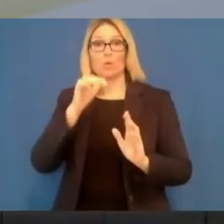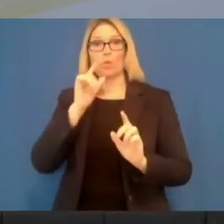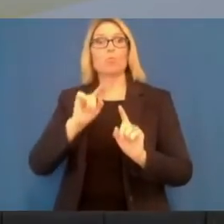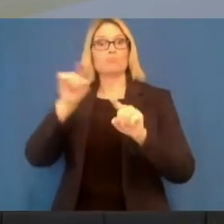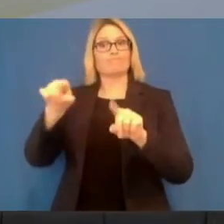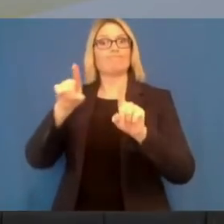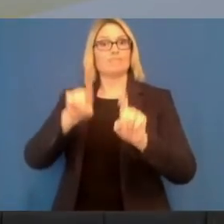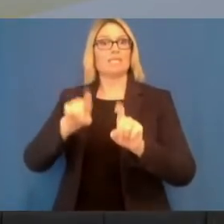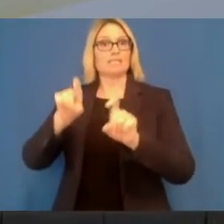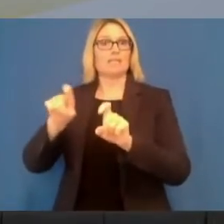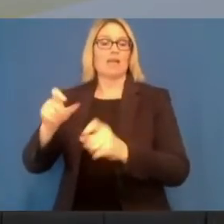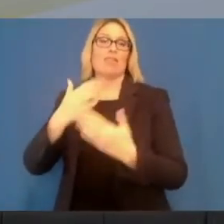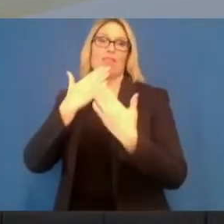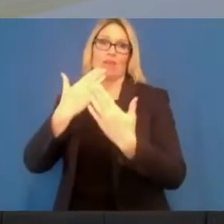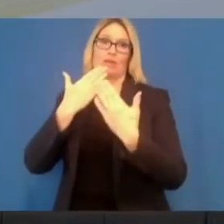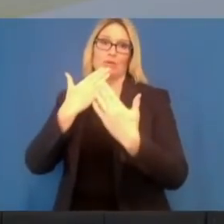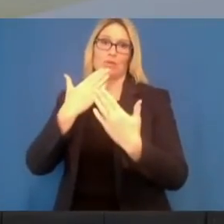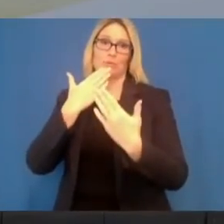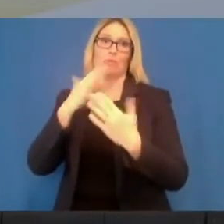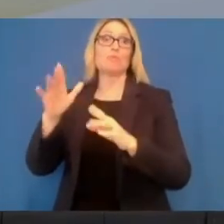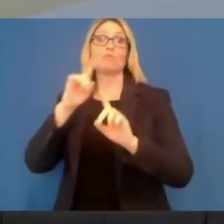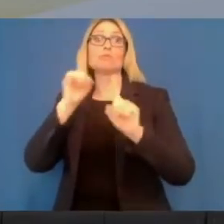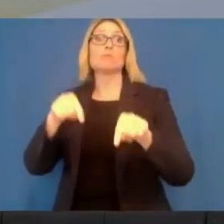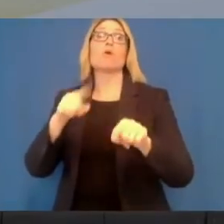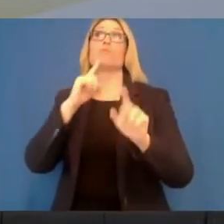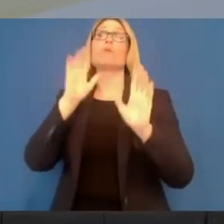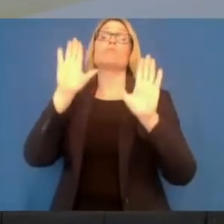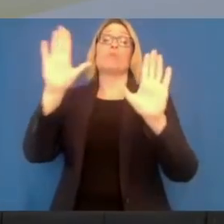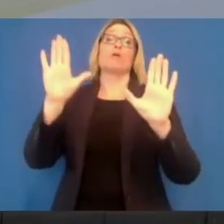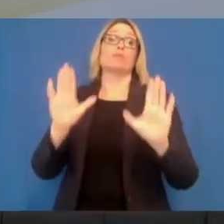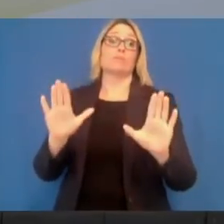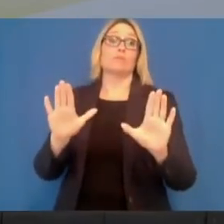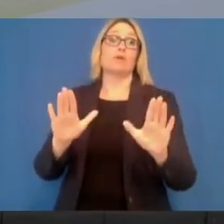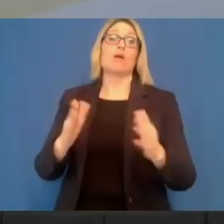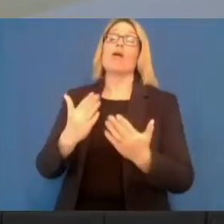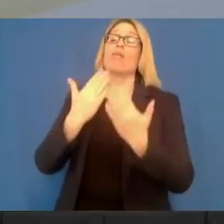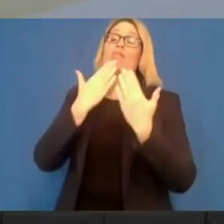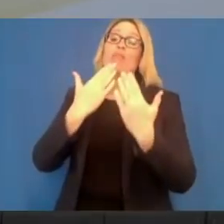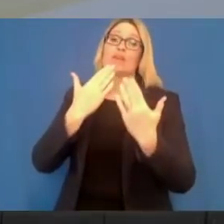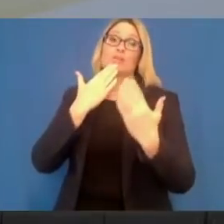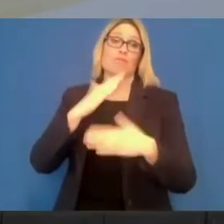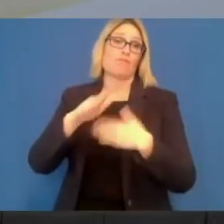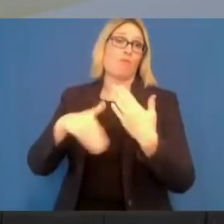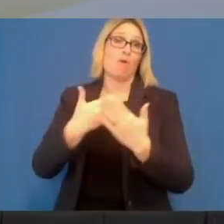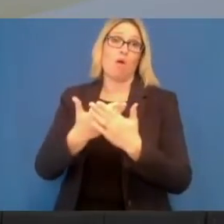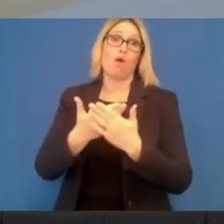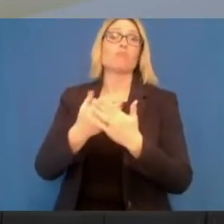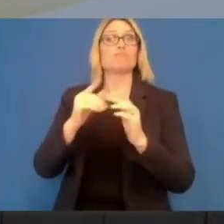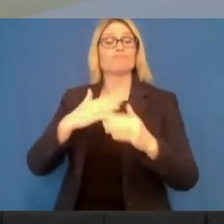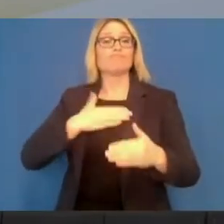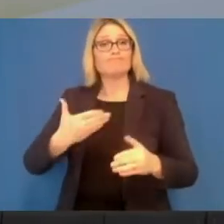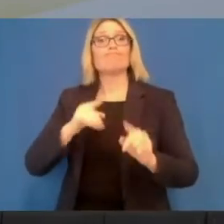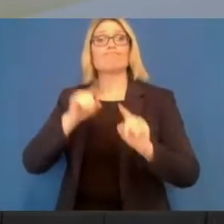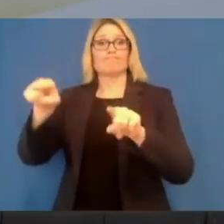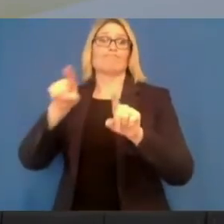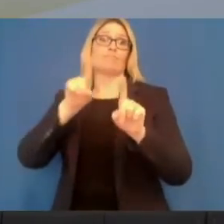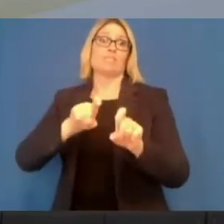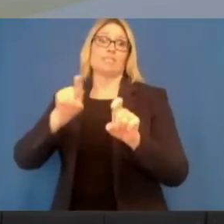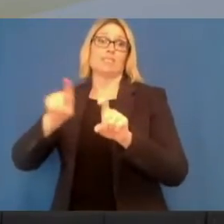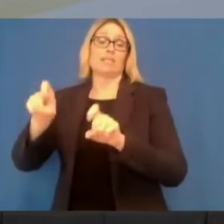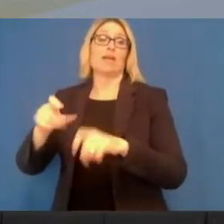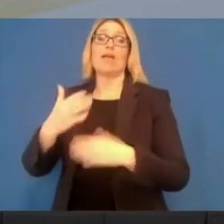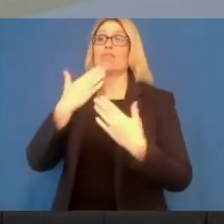testing clinic. The response was fantastic. A sincere thanks to each and every one of you for being tested. And thank you to the